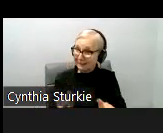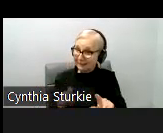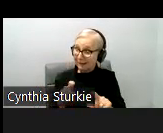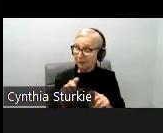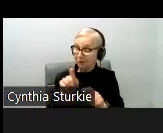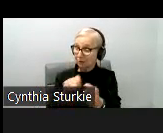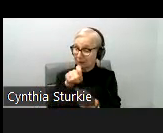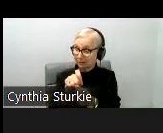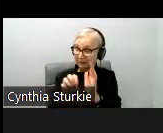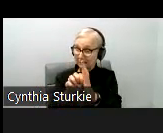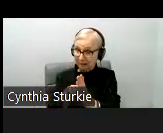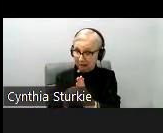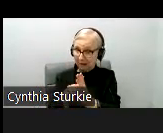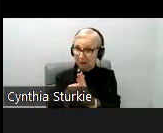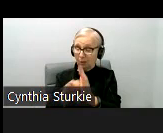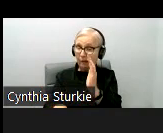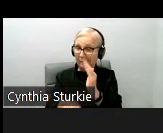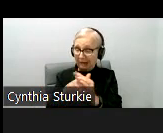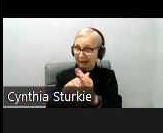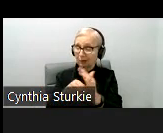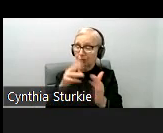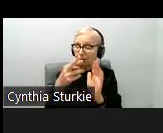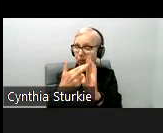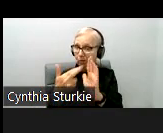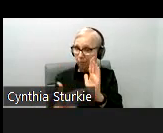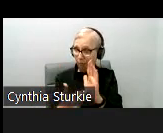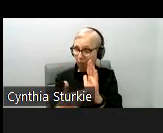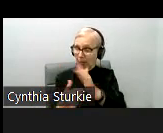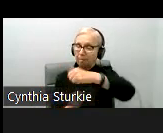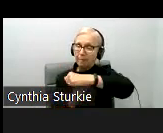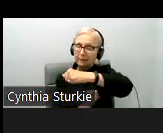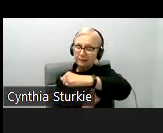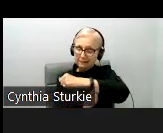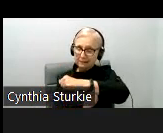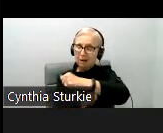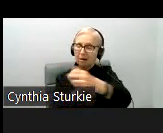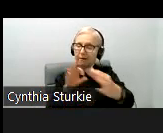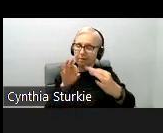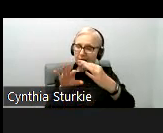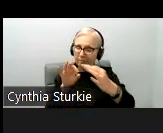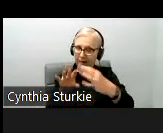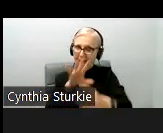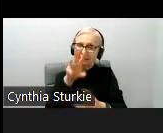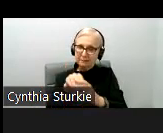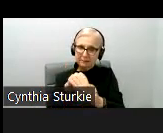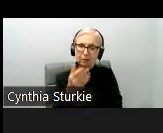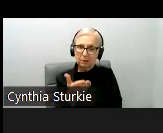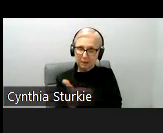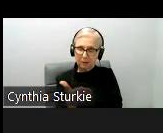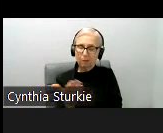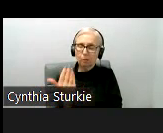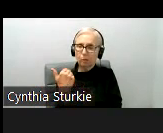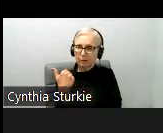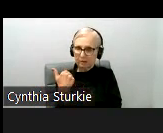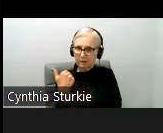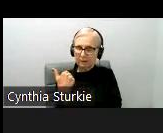examples that we added to the rule based on stakeholder feedback. So that is specifically included here. Previously,